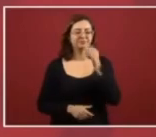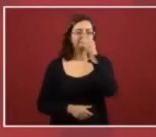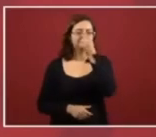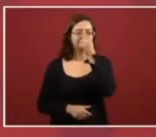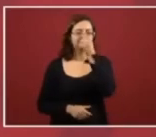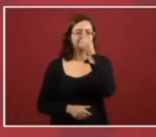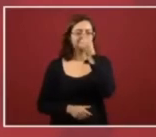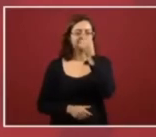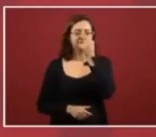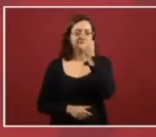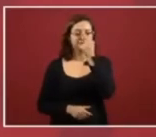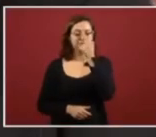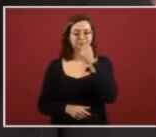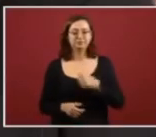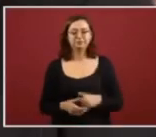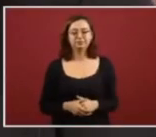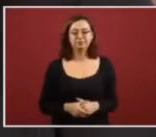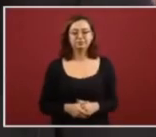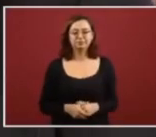Sin